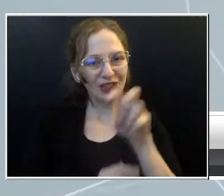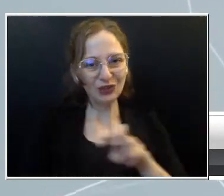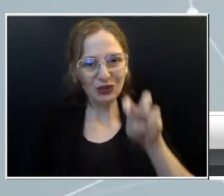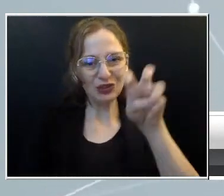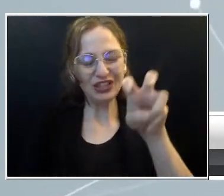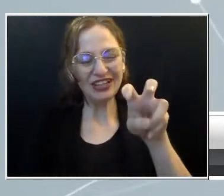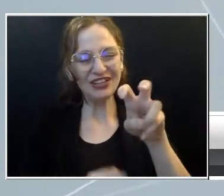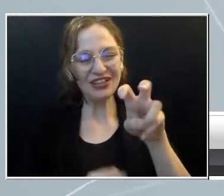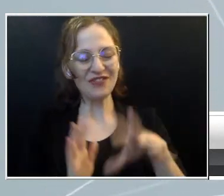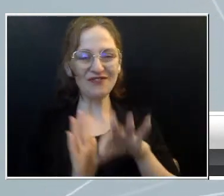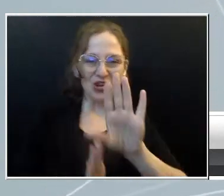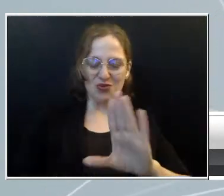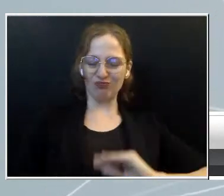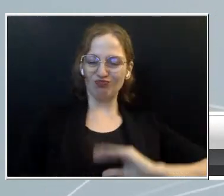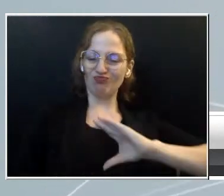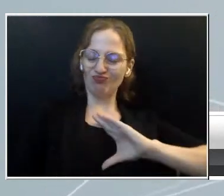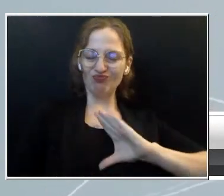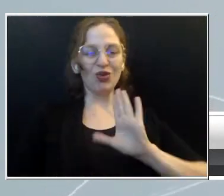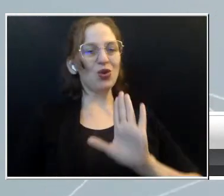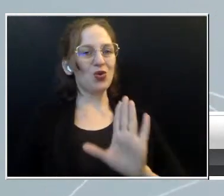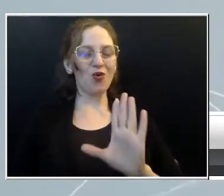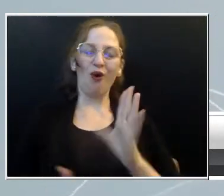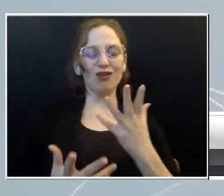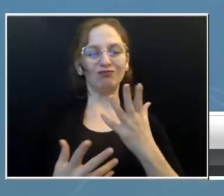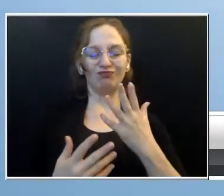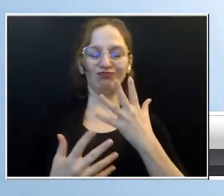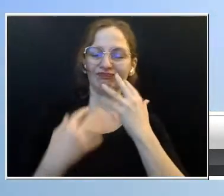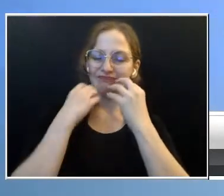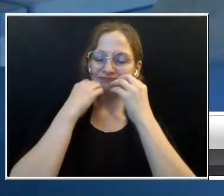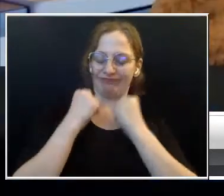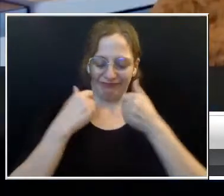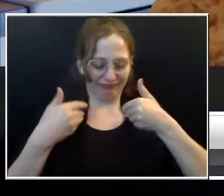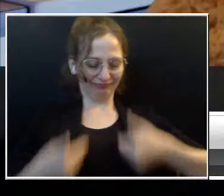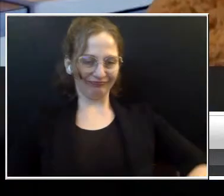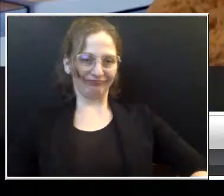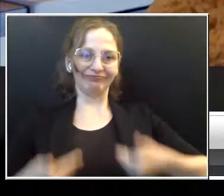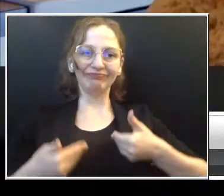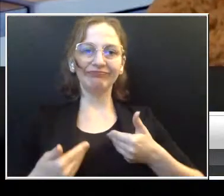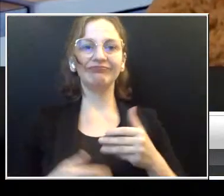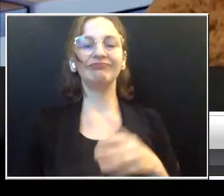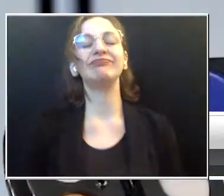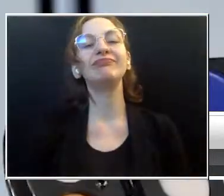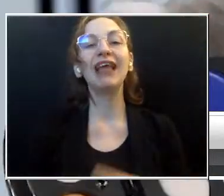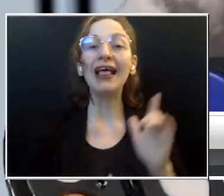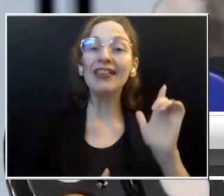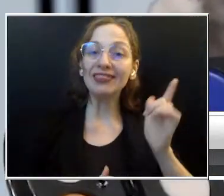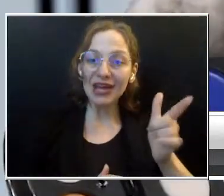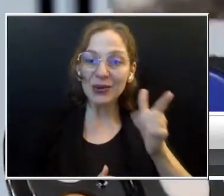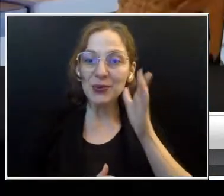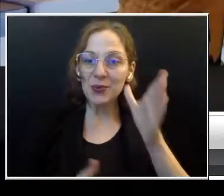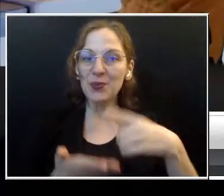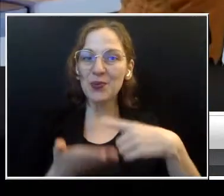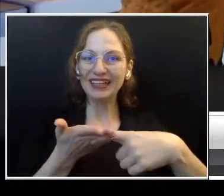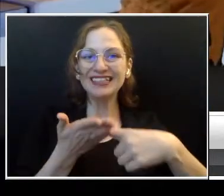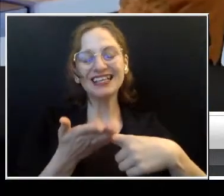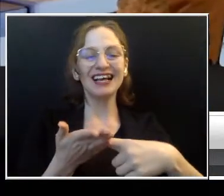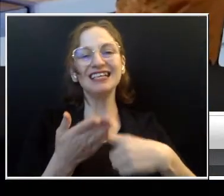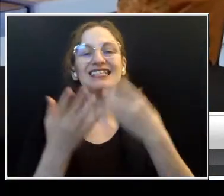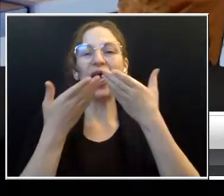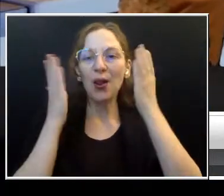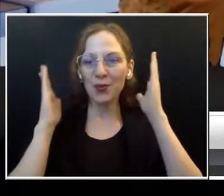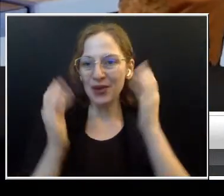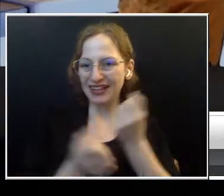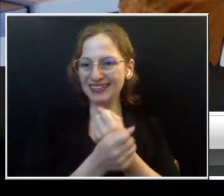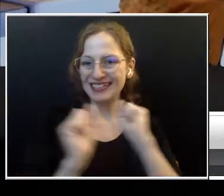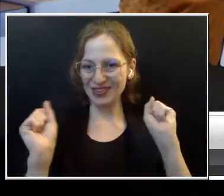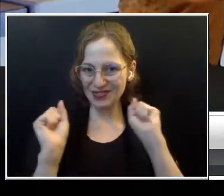and embracing the new version of you. And later in this half hour, Halloween safety. Our poison control pals show us how to make